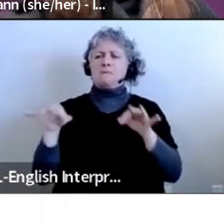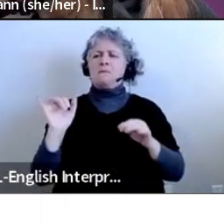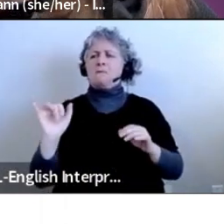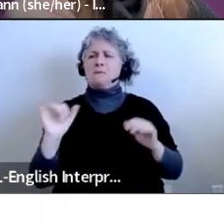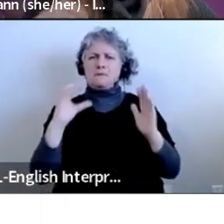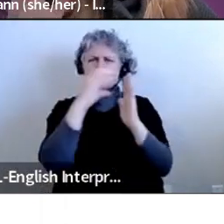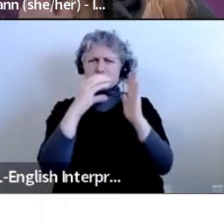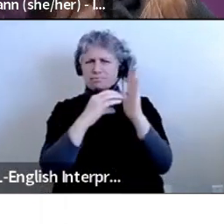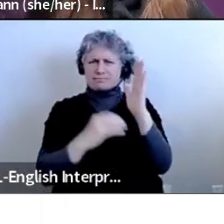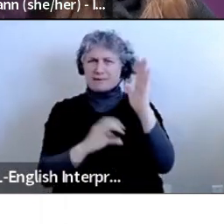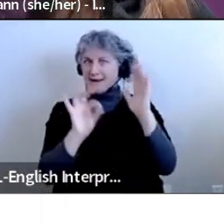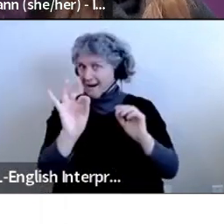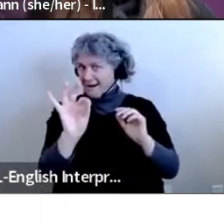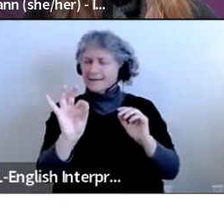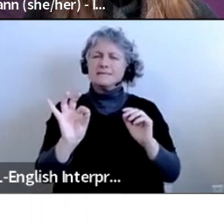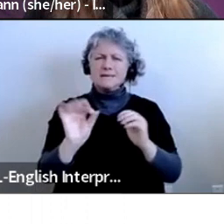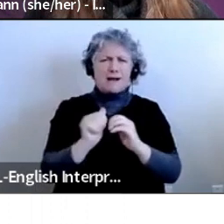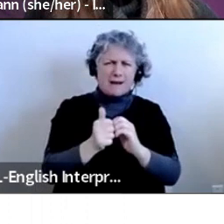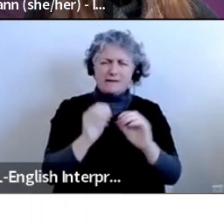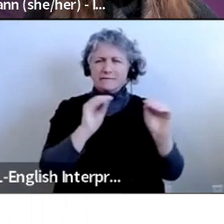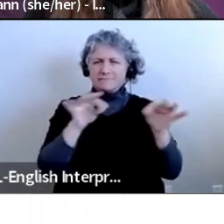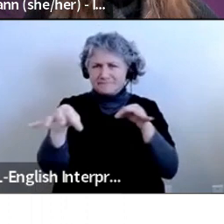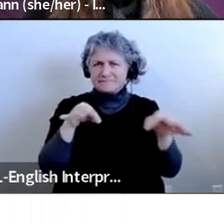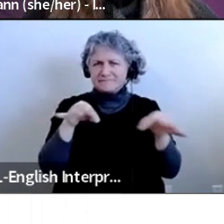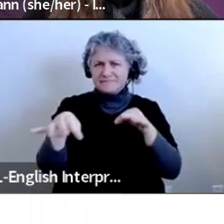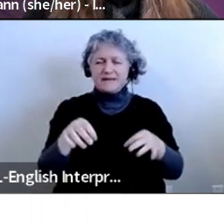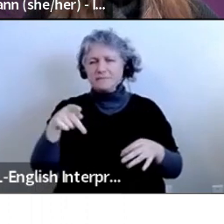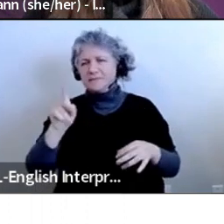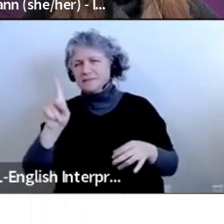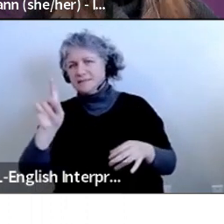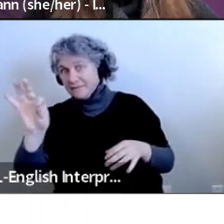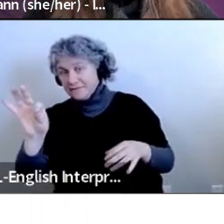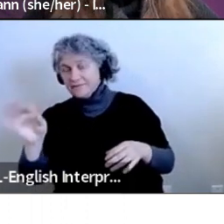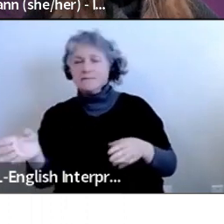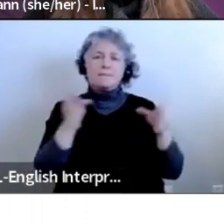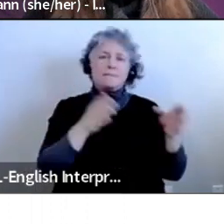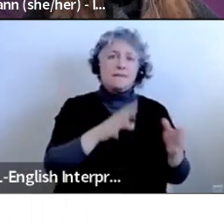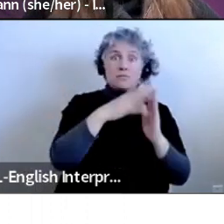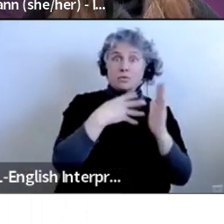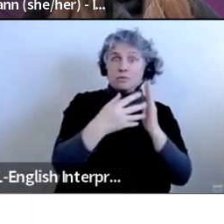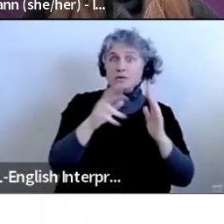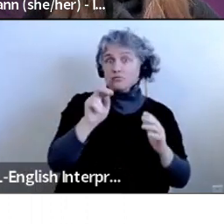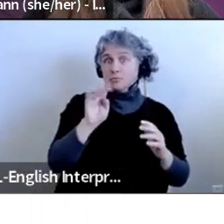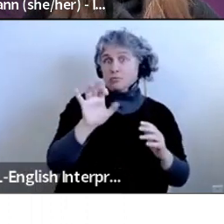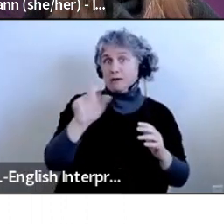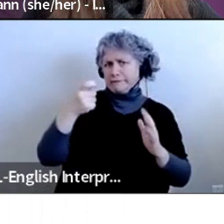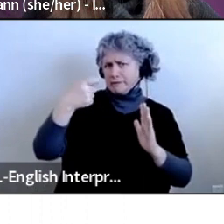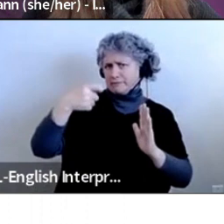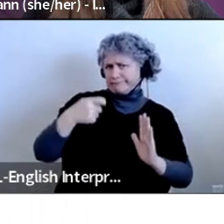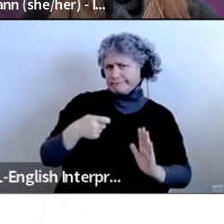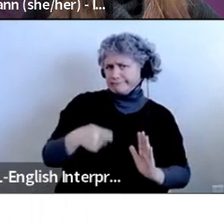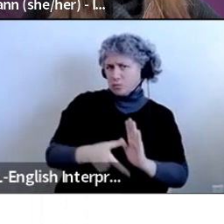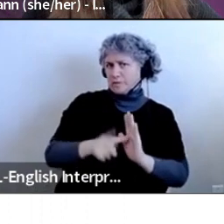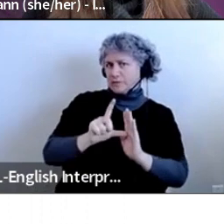that within the list, there's the PDF of the application for download. We have our rubric present there, and also a